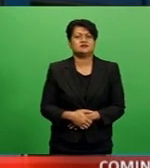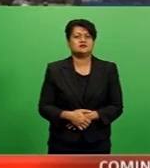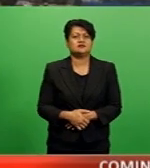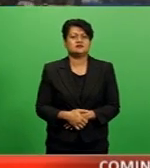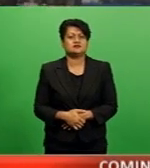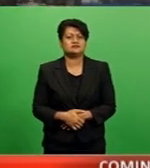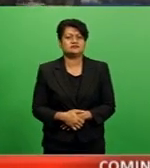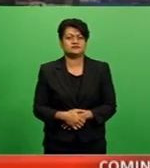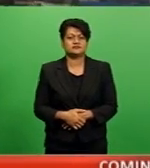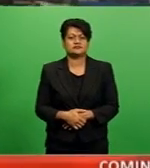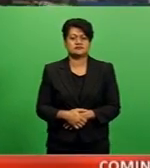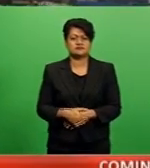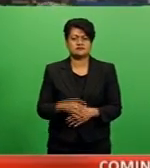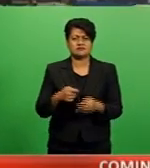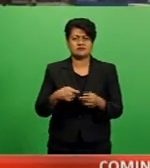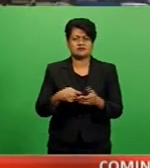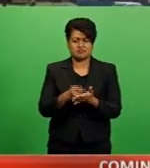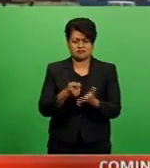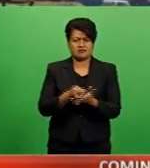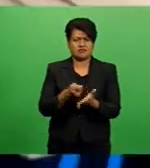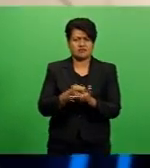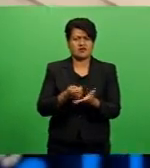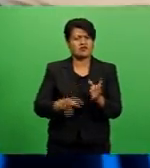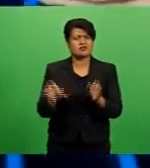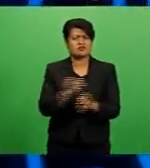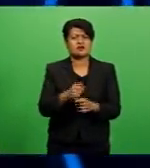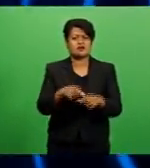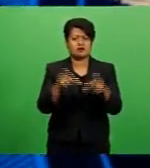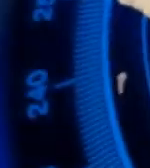And defaulting ratepayers taken to court.